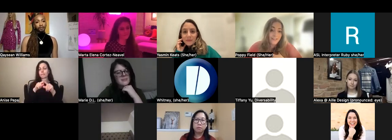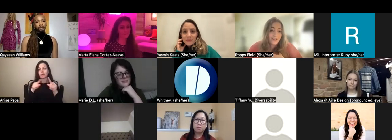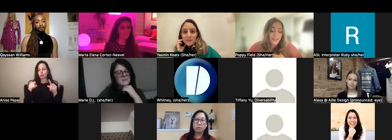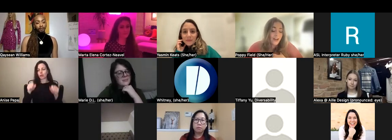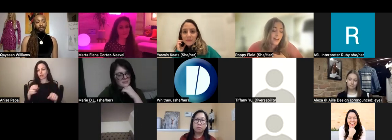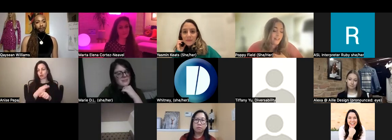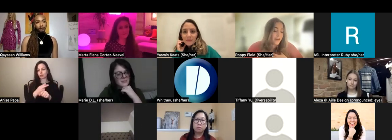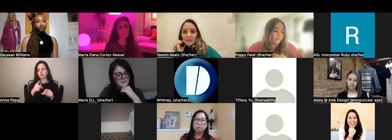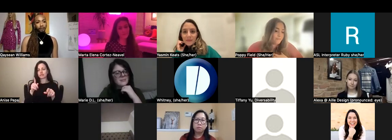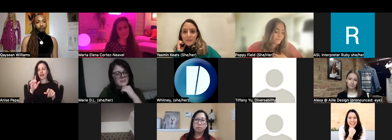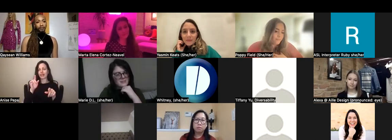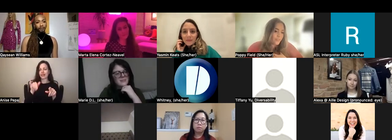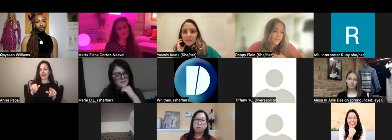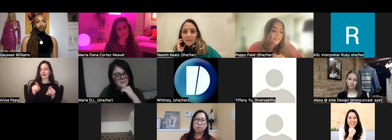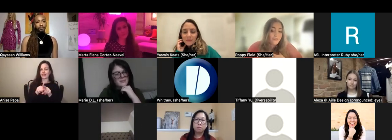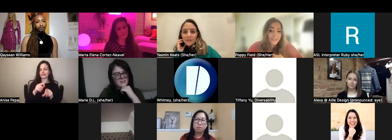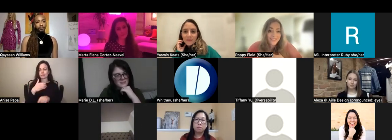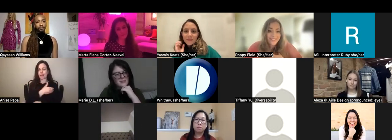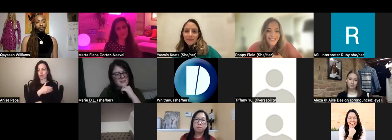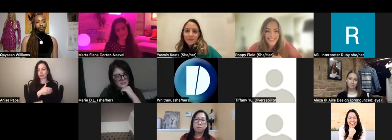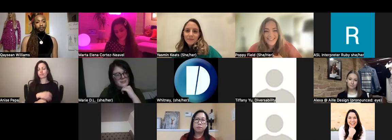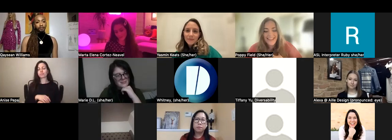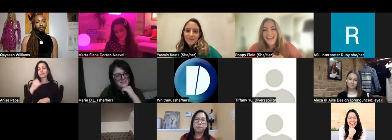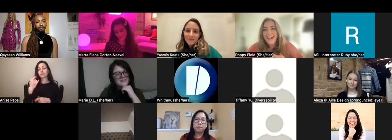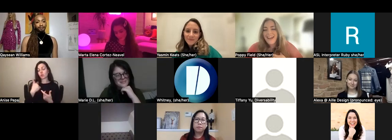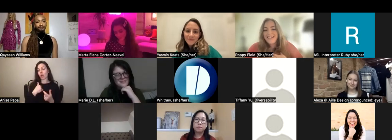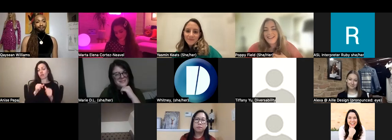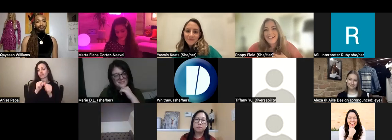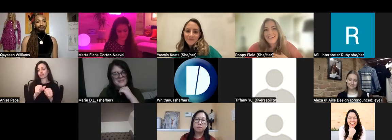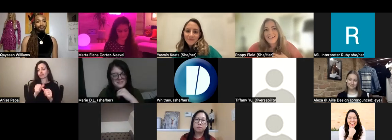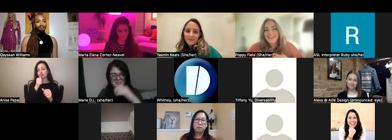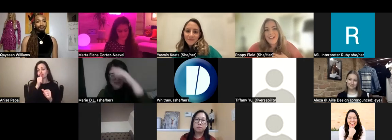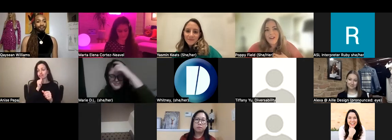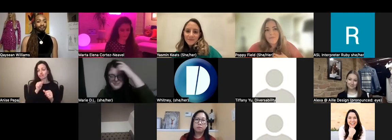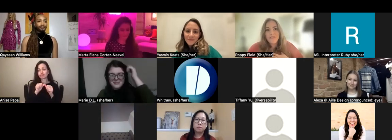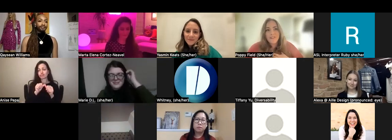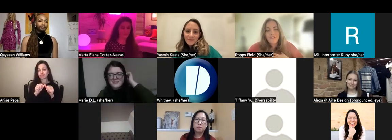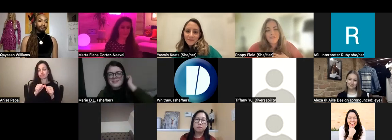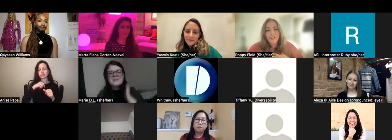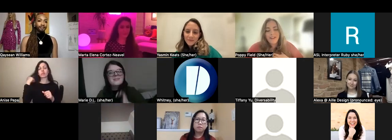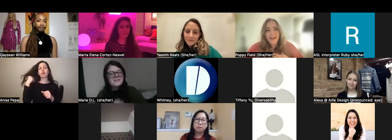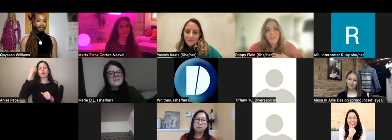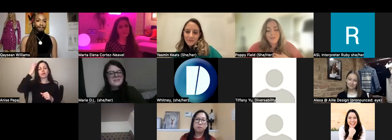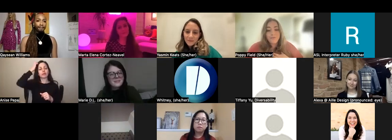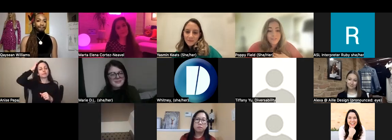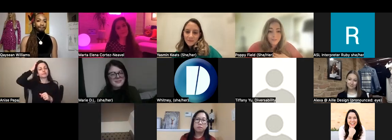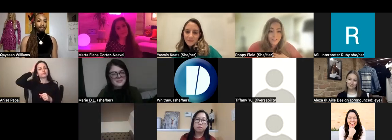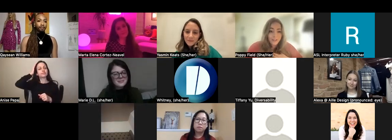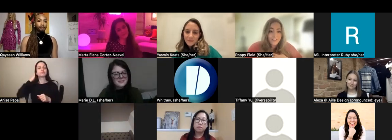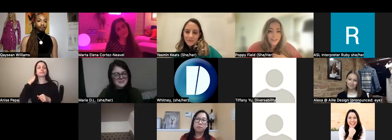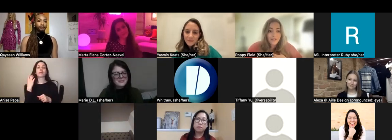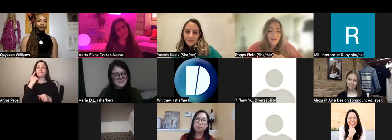power. And so I stuck with it. And in terms of actual